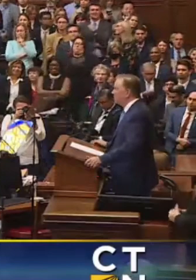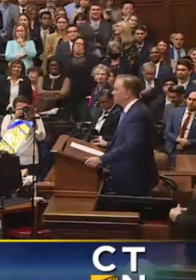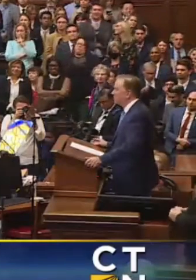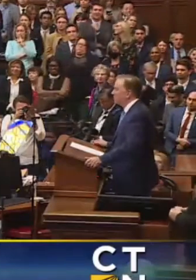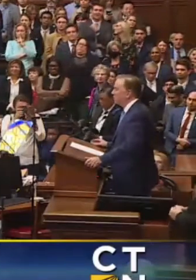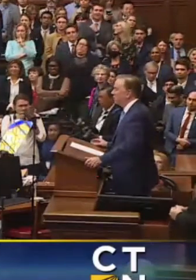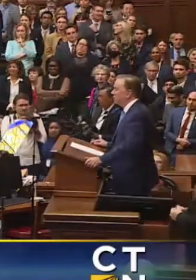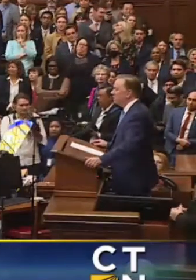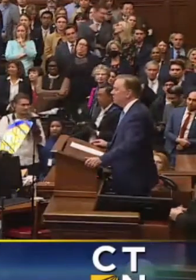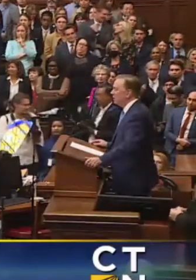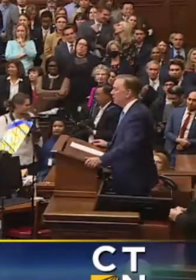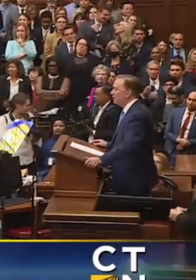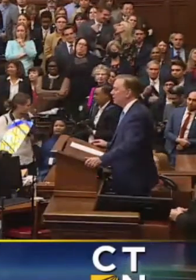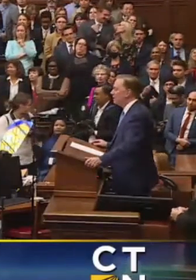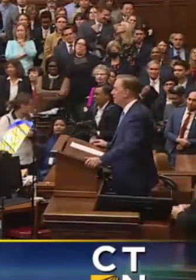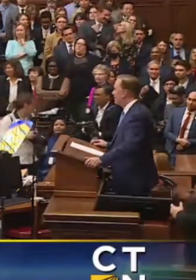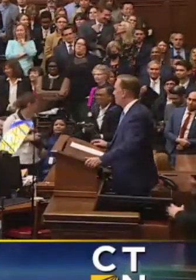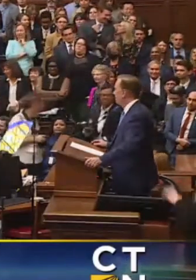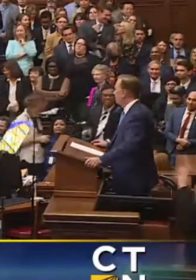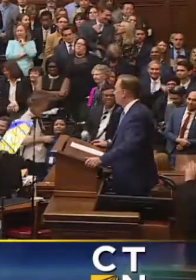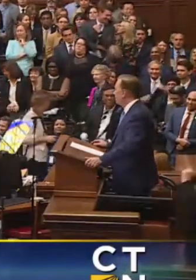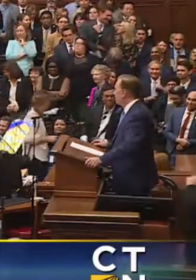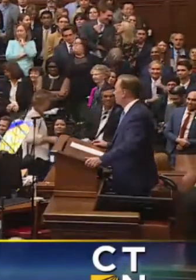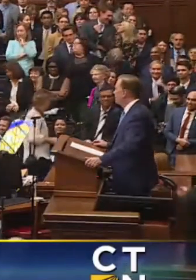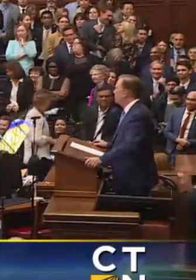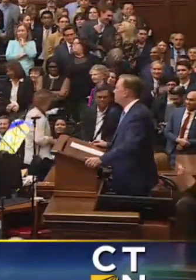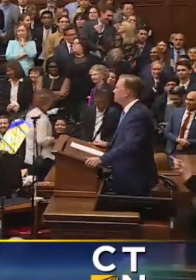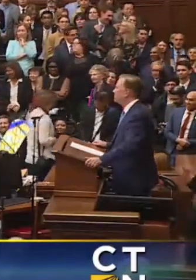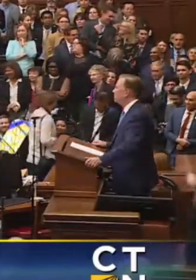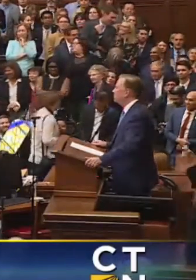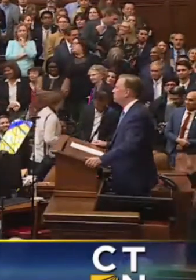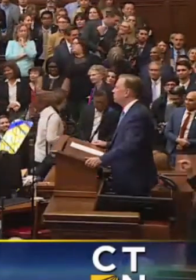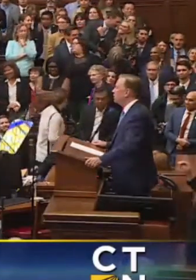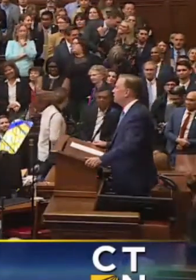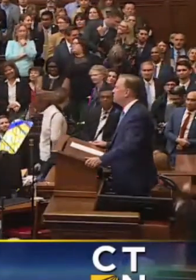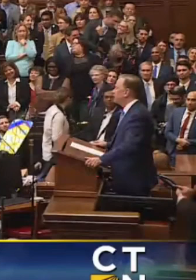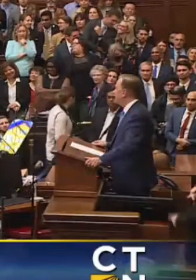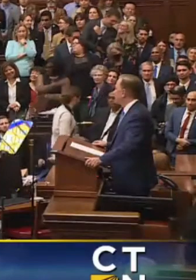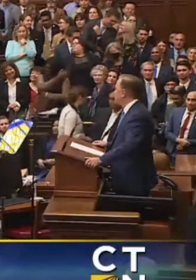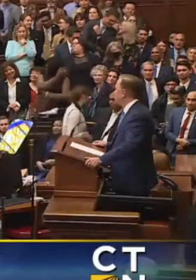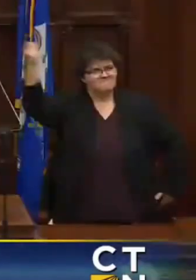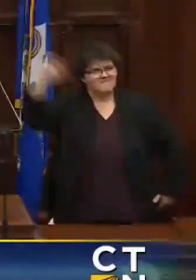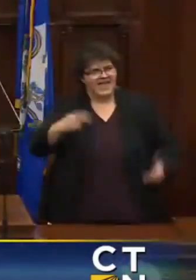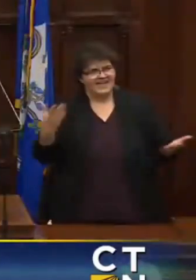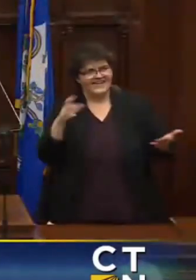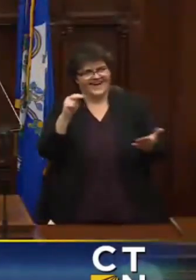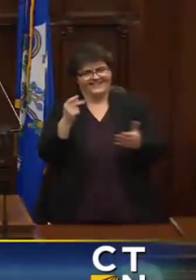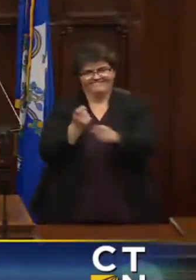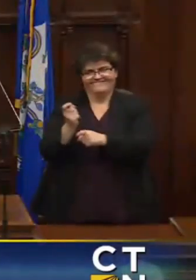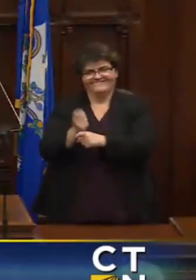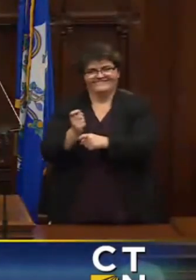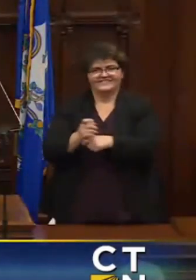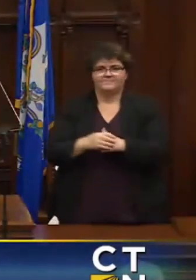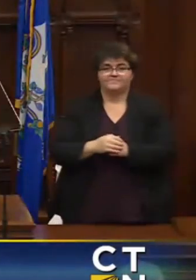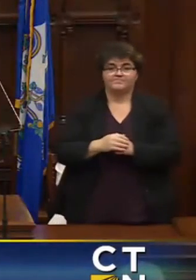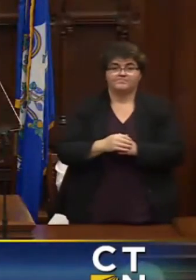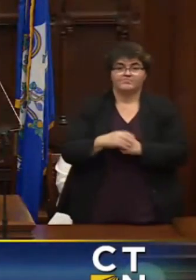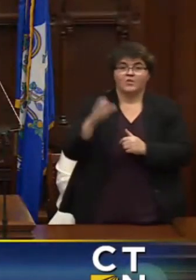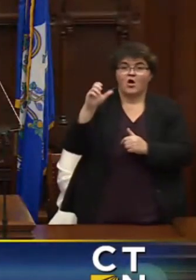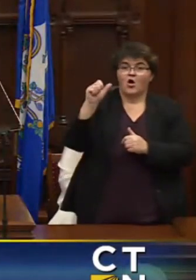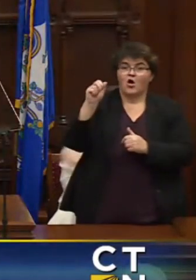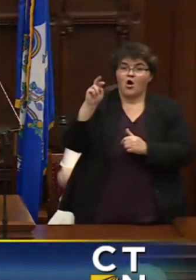President Biden stole him away, but he'll be back. And he knows all too well that education is that ladder to